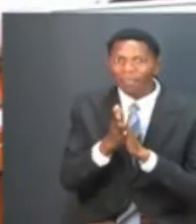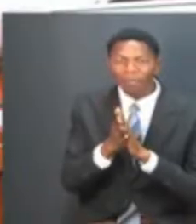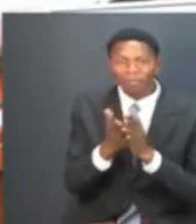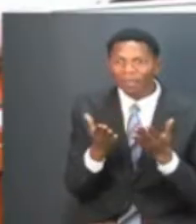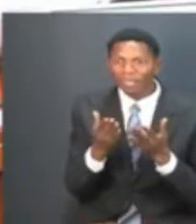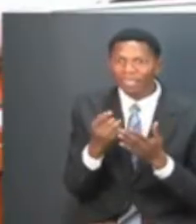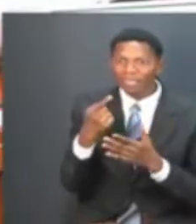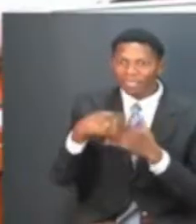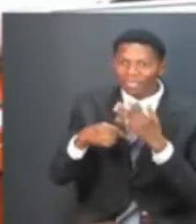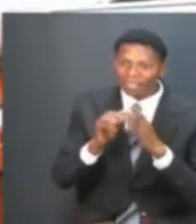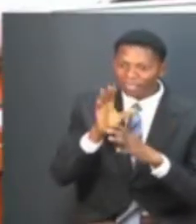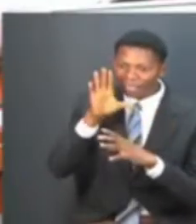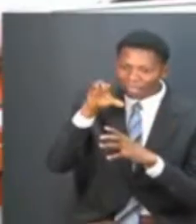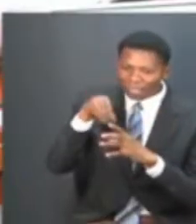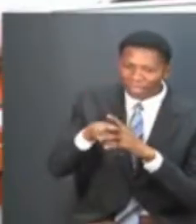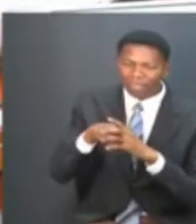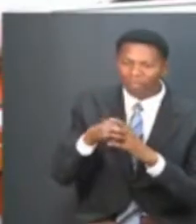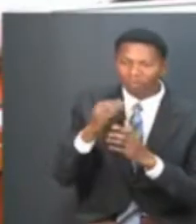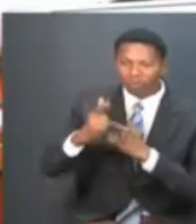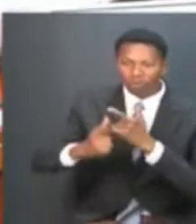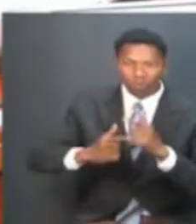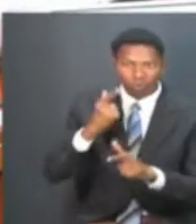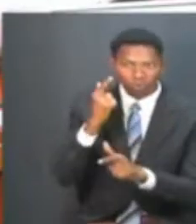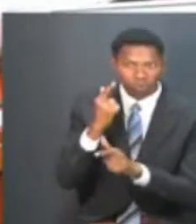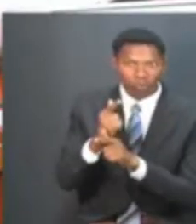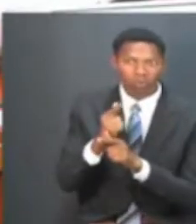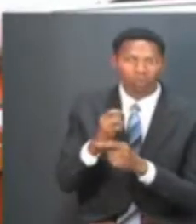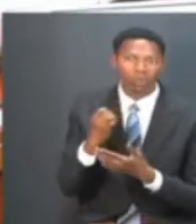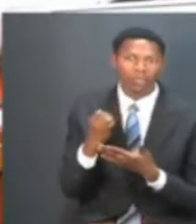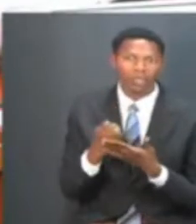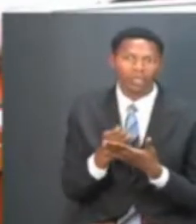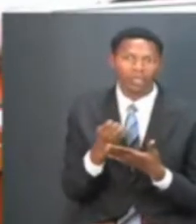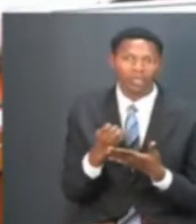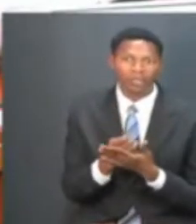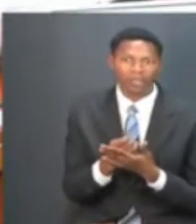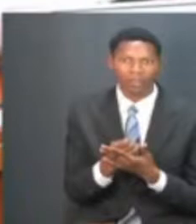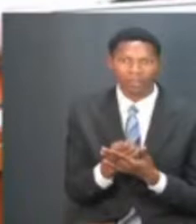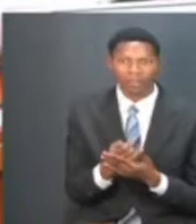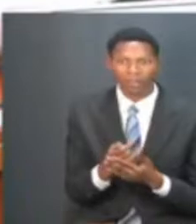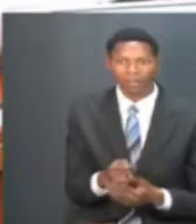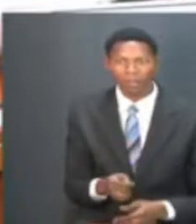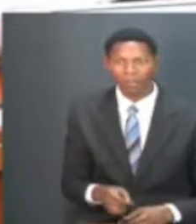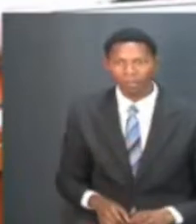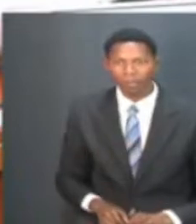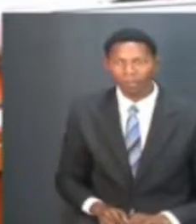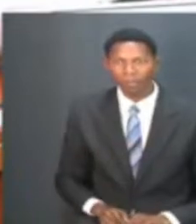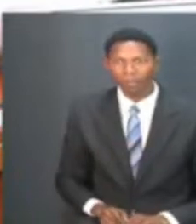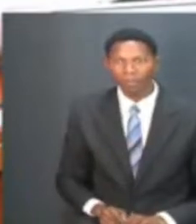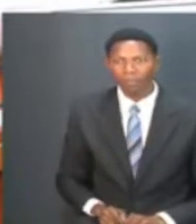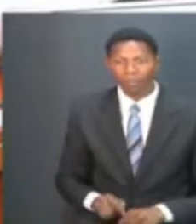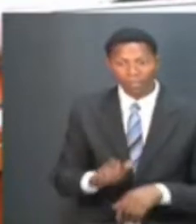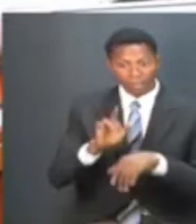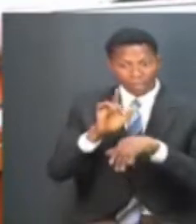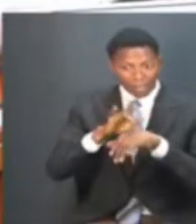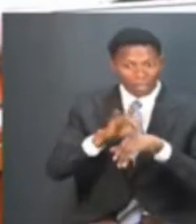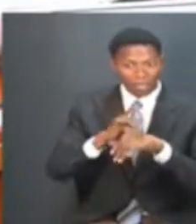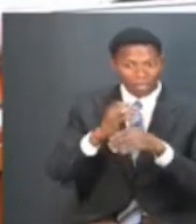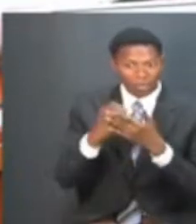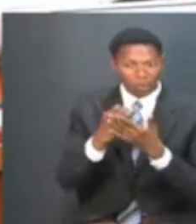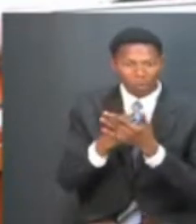part of the global economy. It has impacted the economy by creating